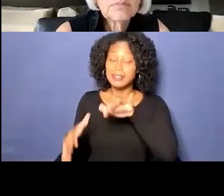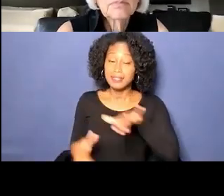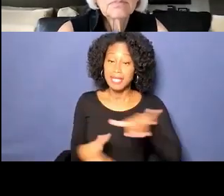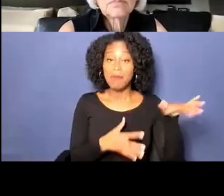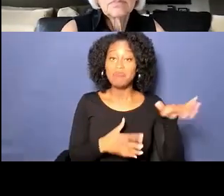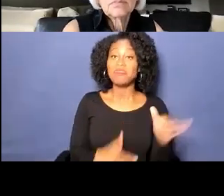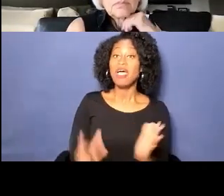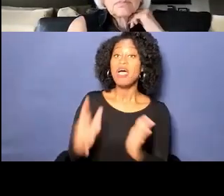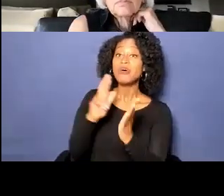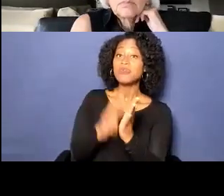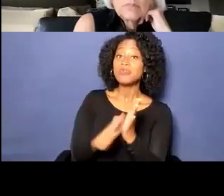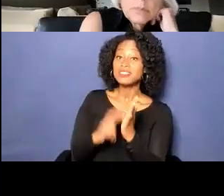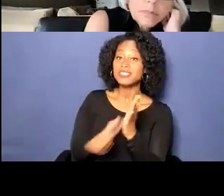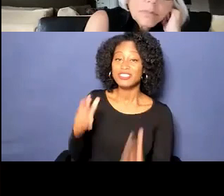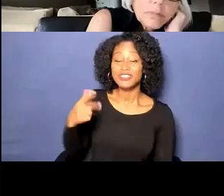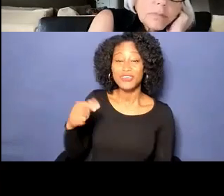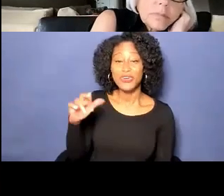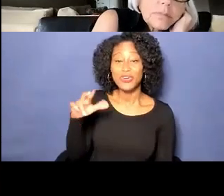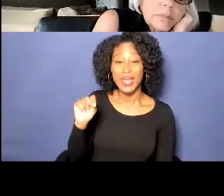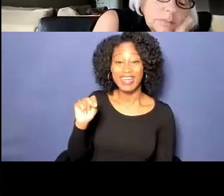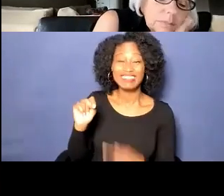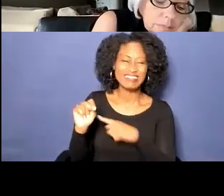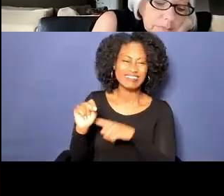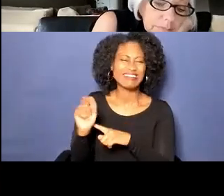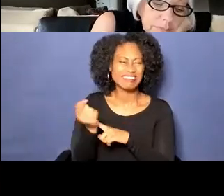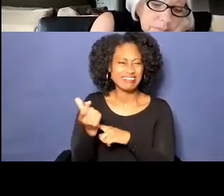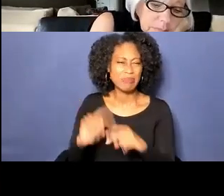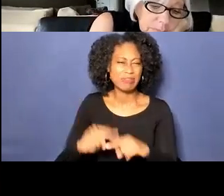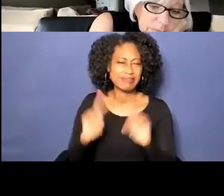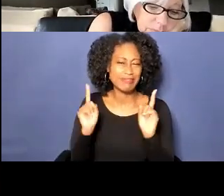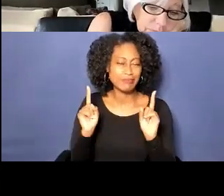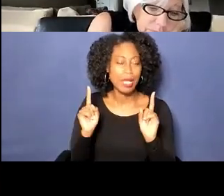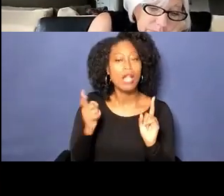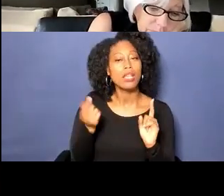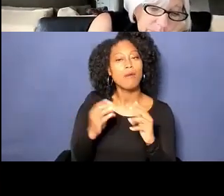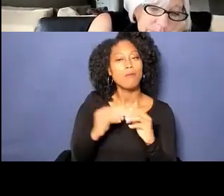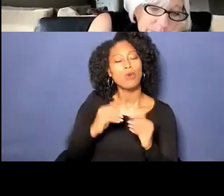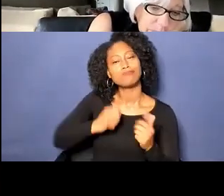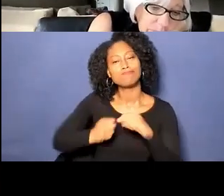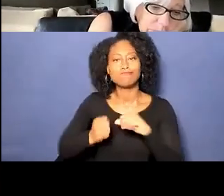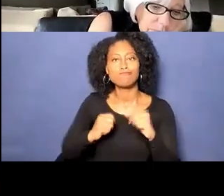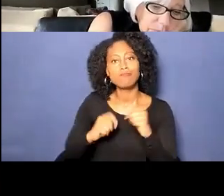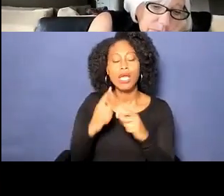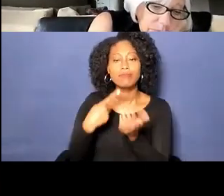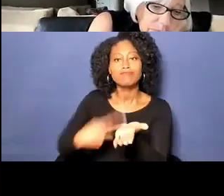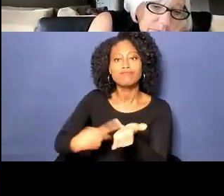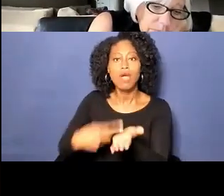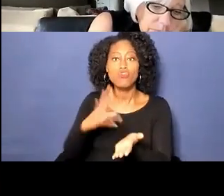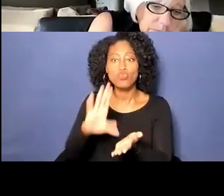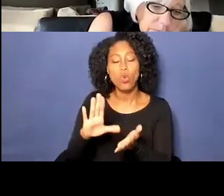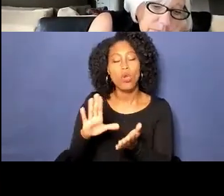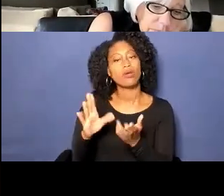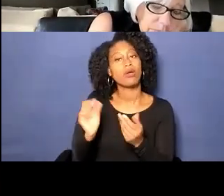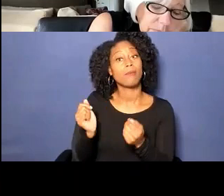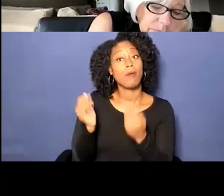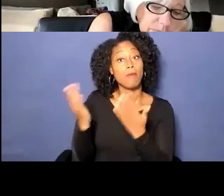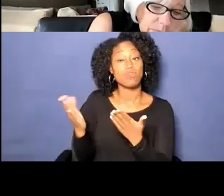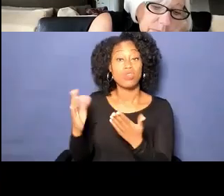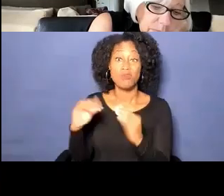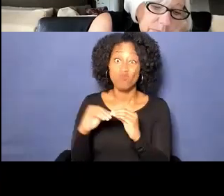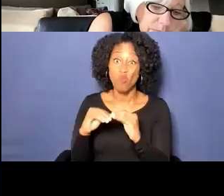little different. You have a little bit more space to talk about in your proposal. These are a little bit more extensive